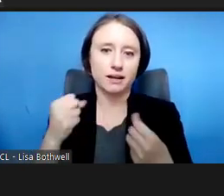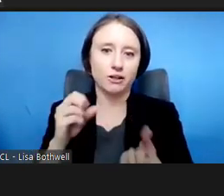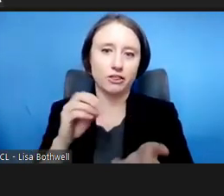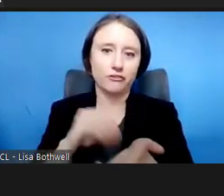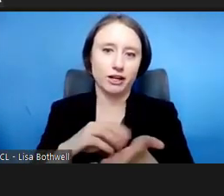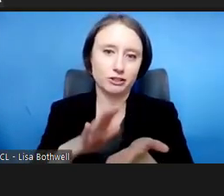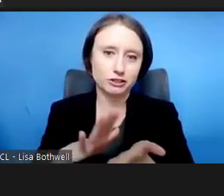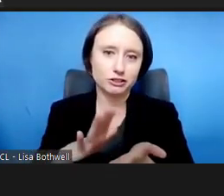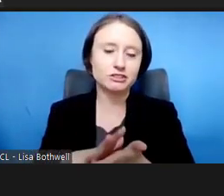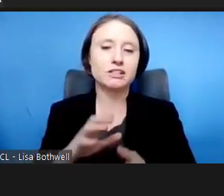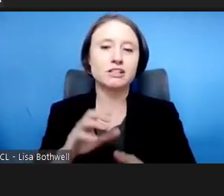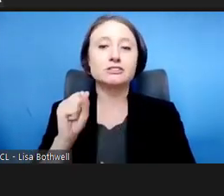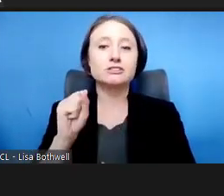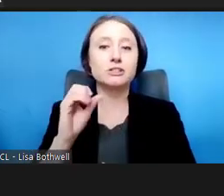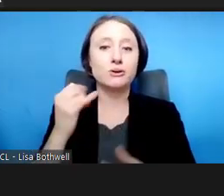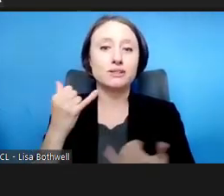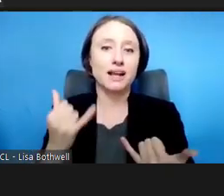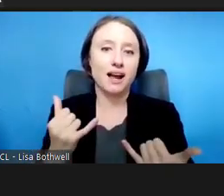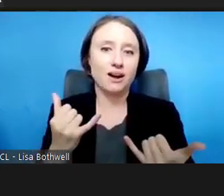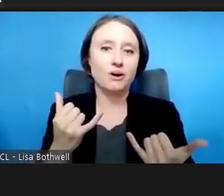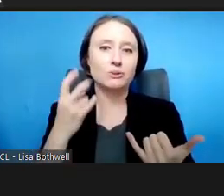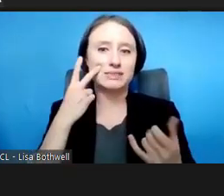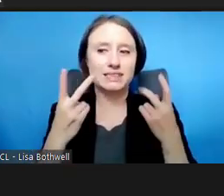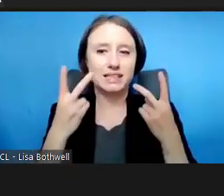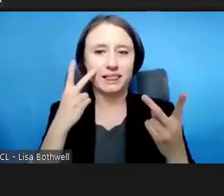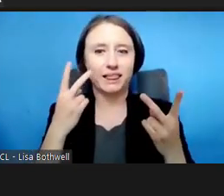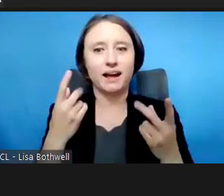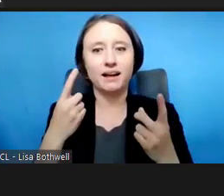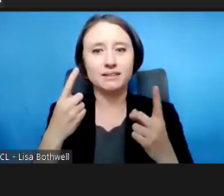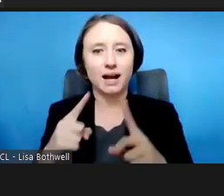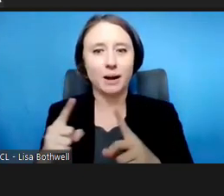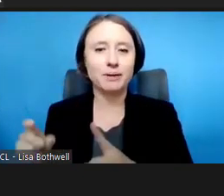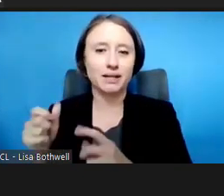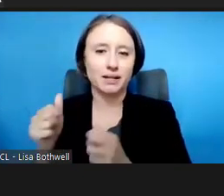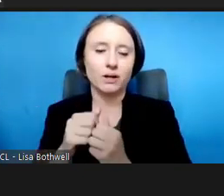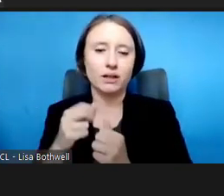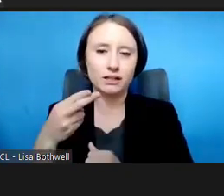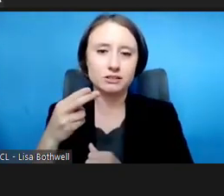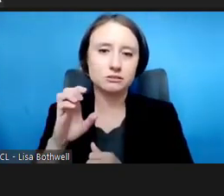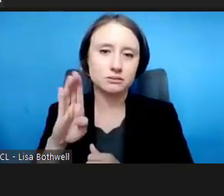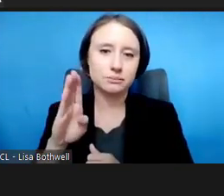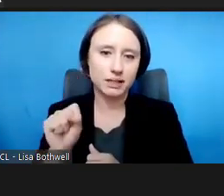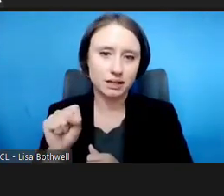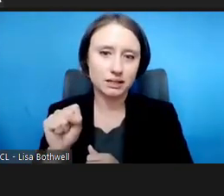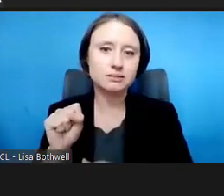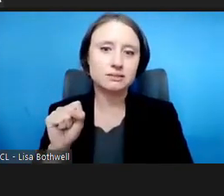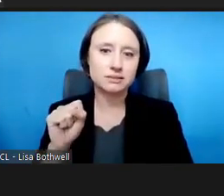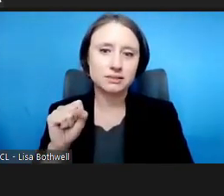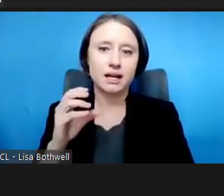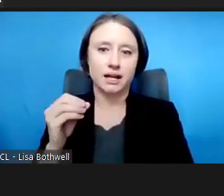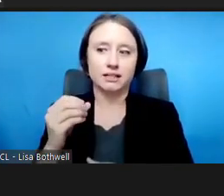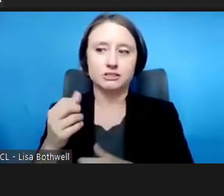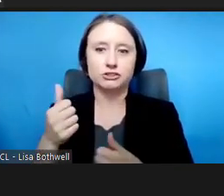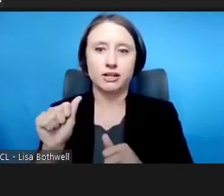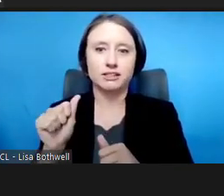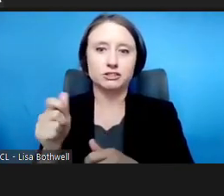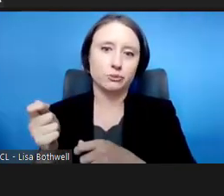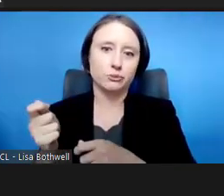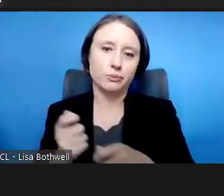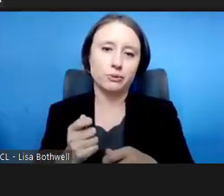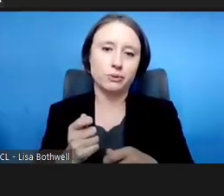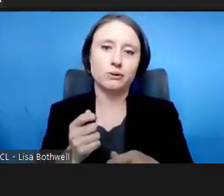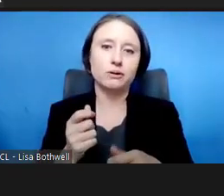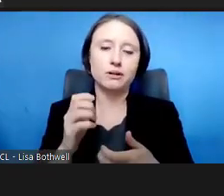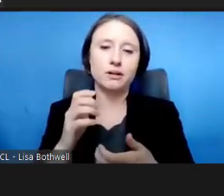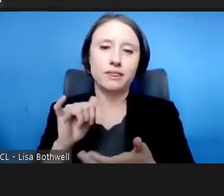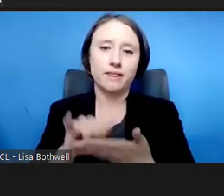healthcare providers to set up electronic health records. And now what we're seeing happening with HCBS